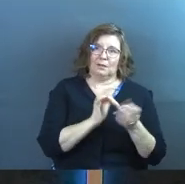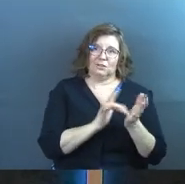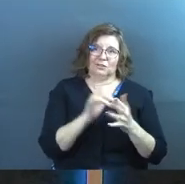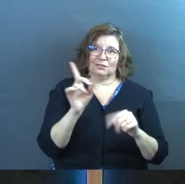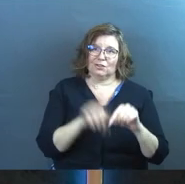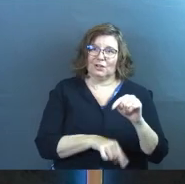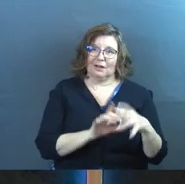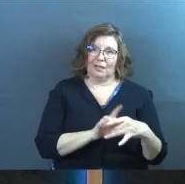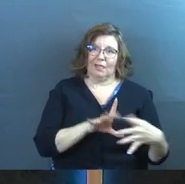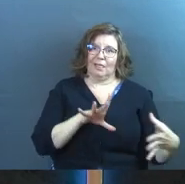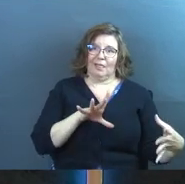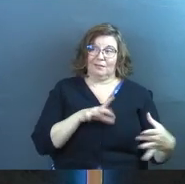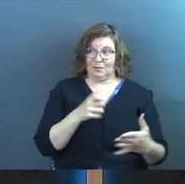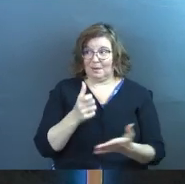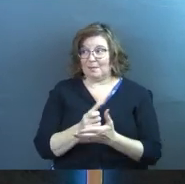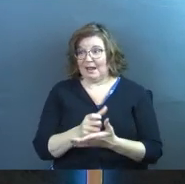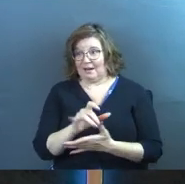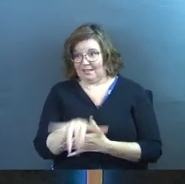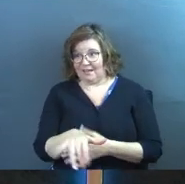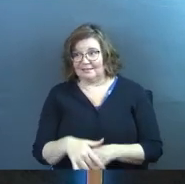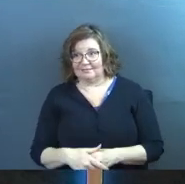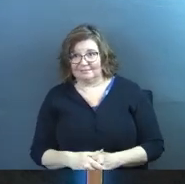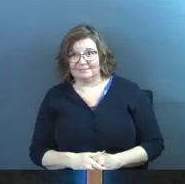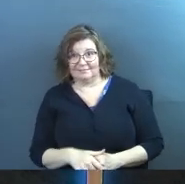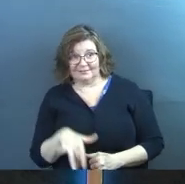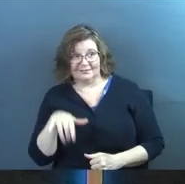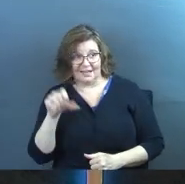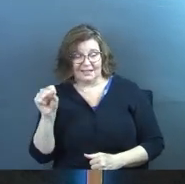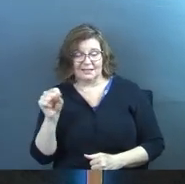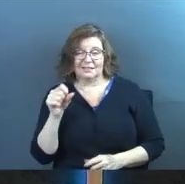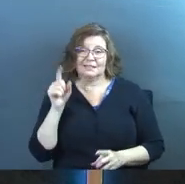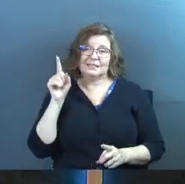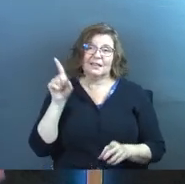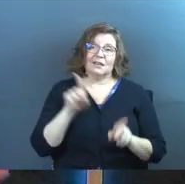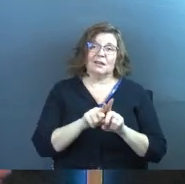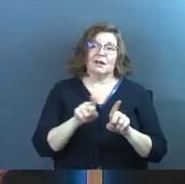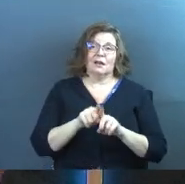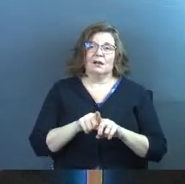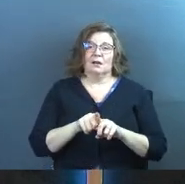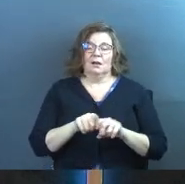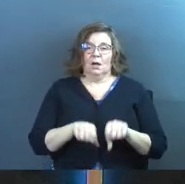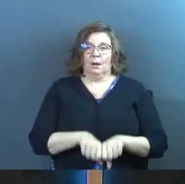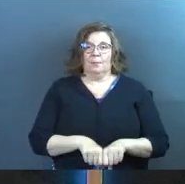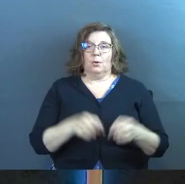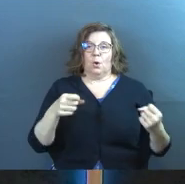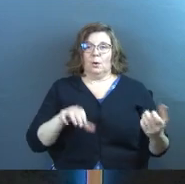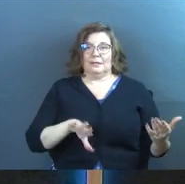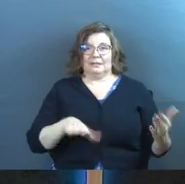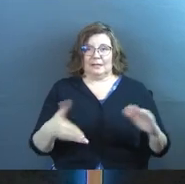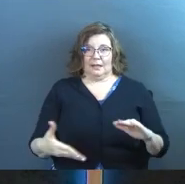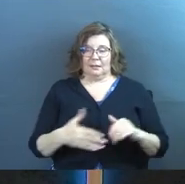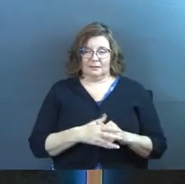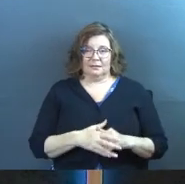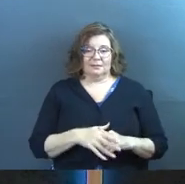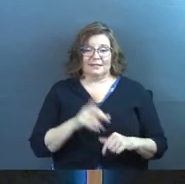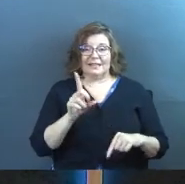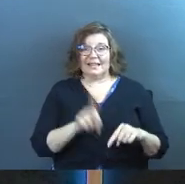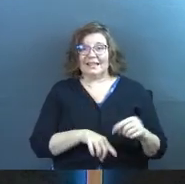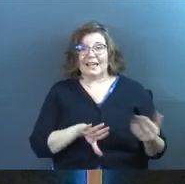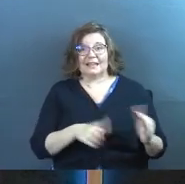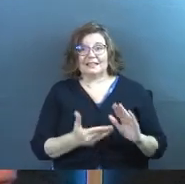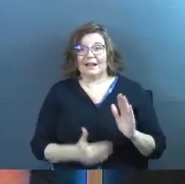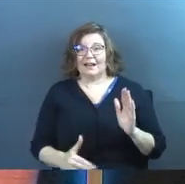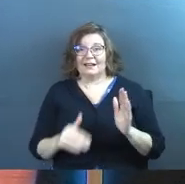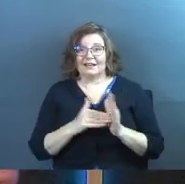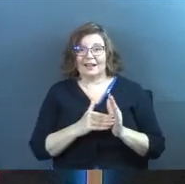Jesus. You could amen on those. Yes, he also broke death. Romans 6 verse 9, he cannot die